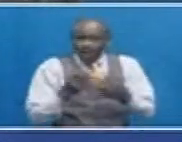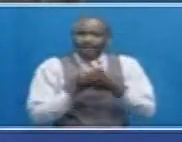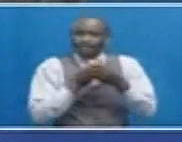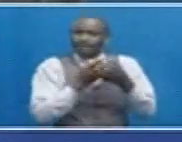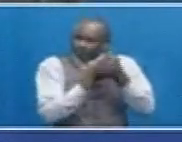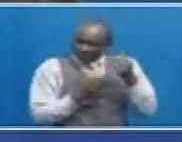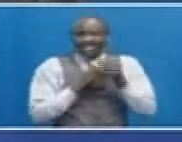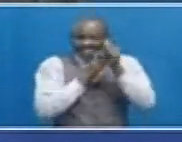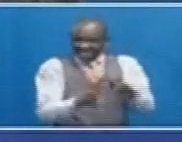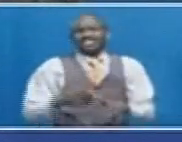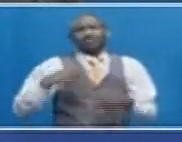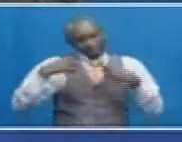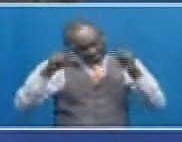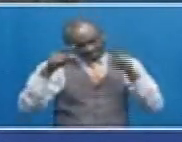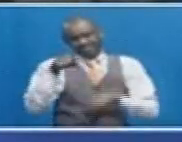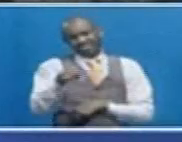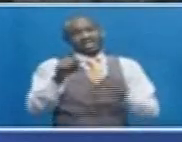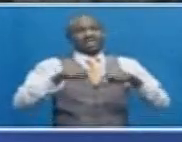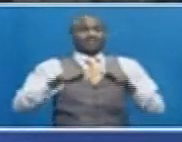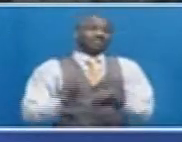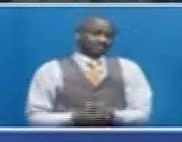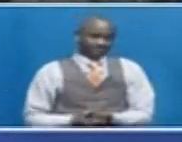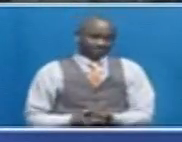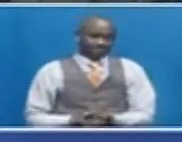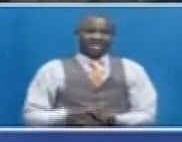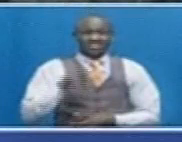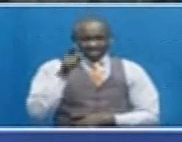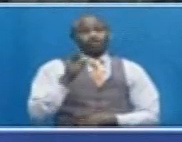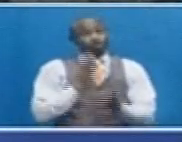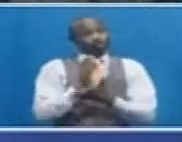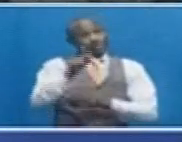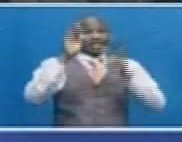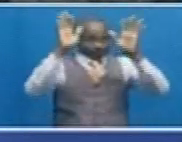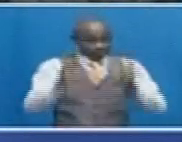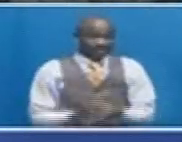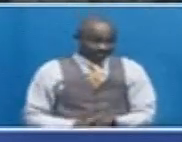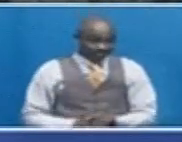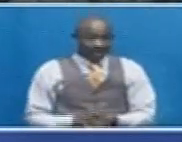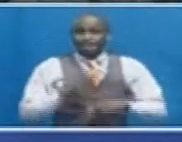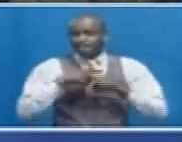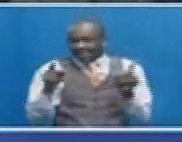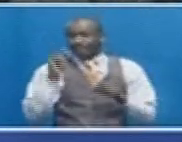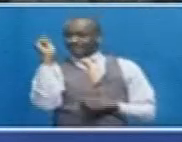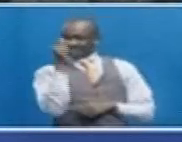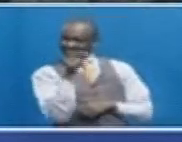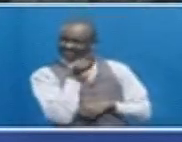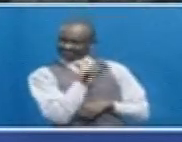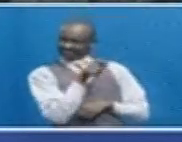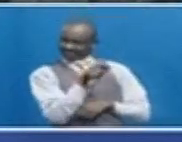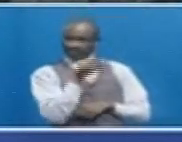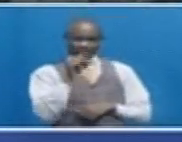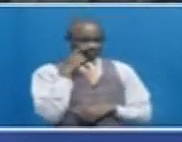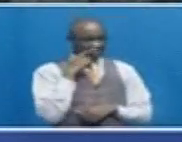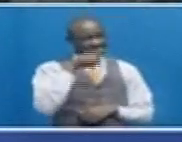a success. Indeed, making it a success, that's important. But President Salva Kiir has several